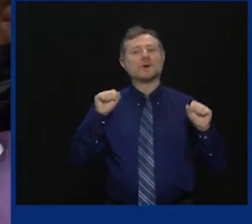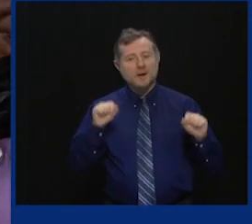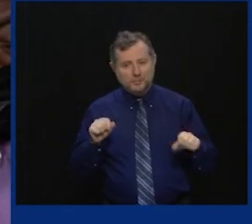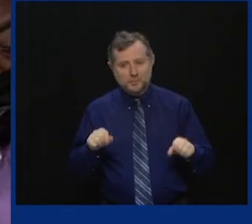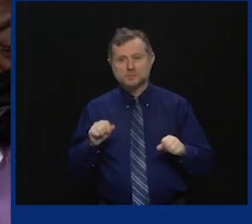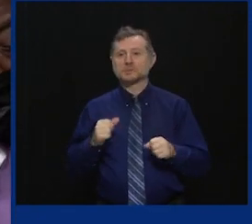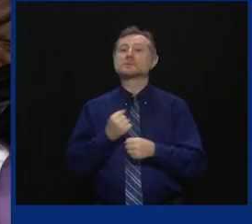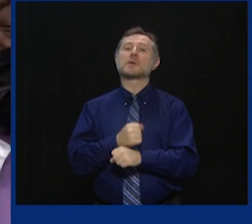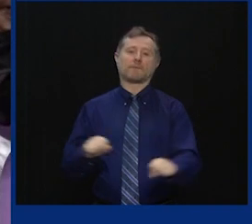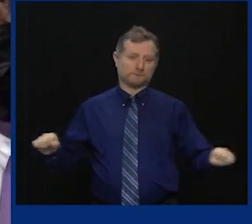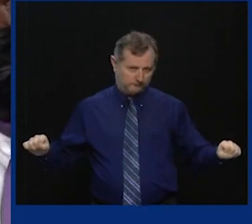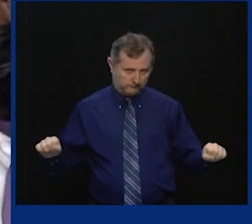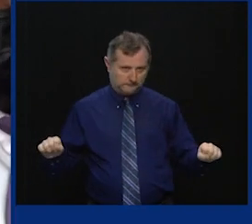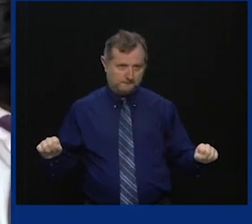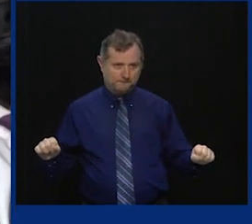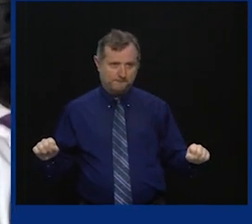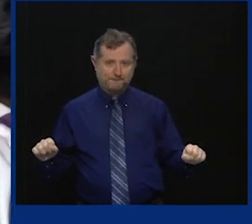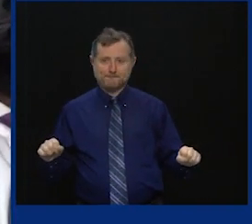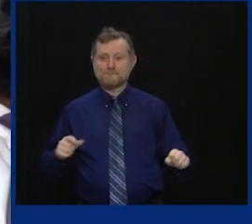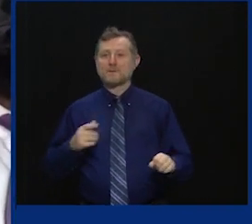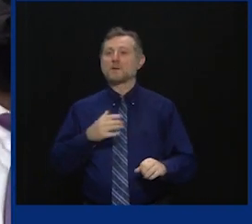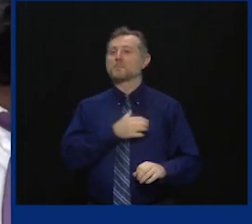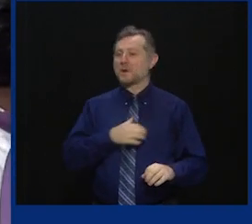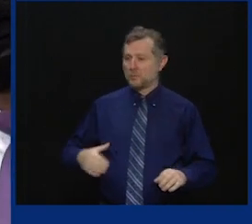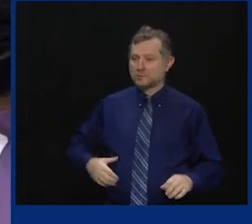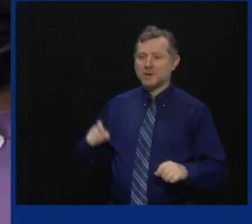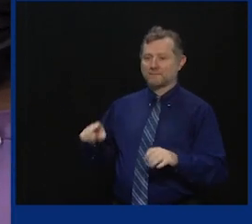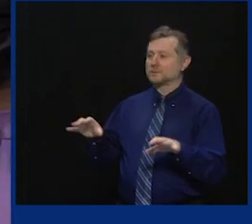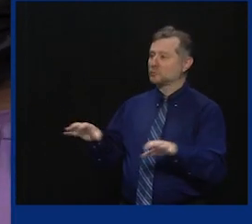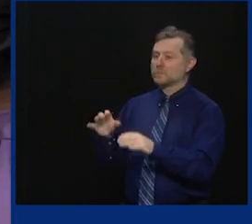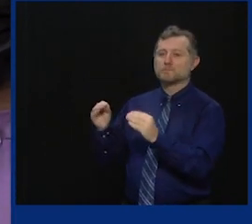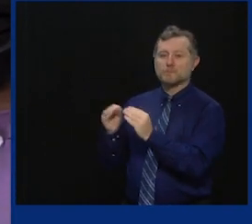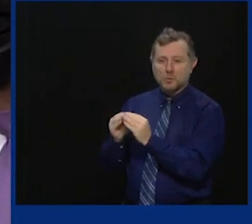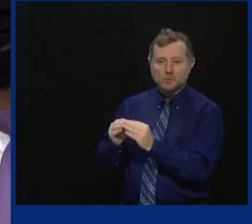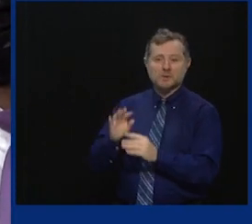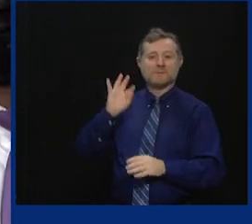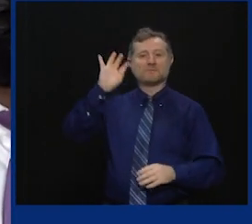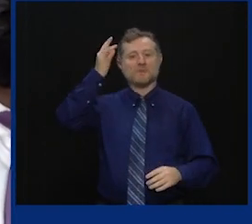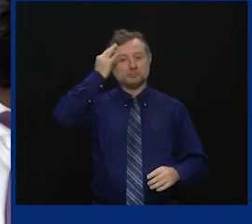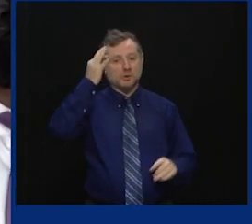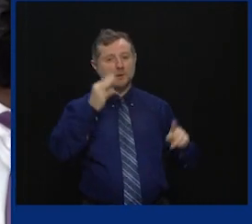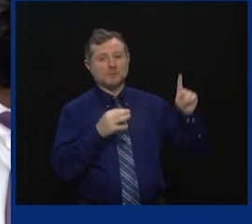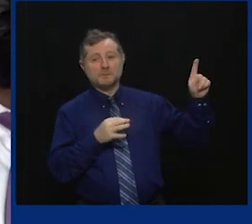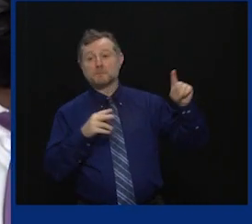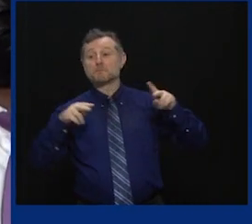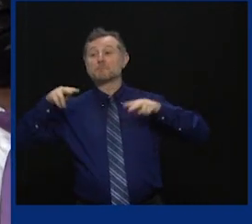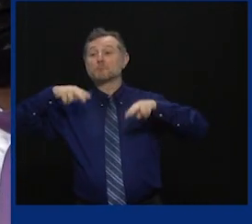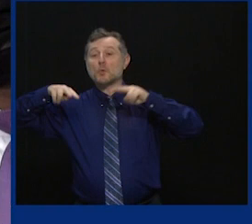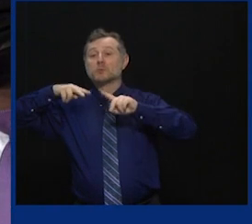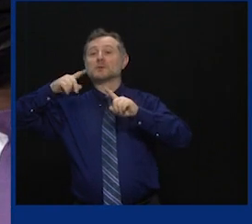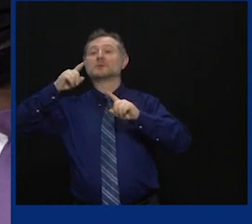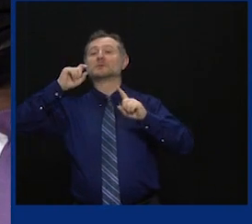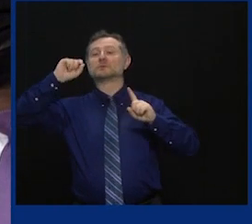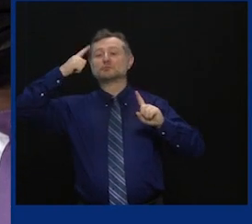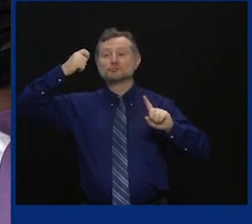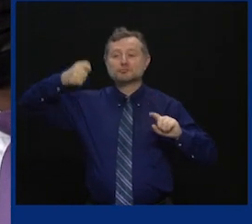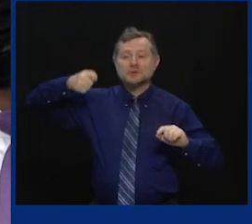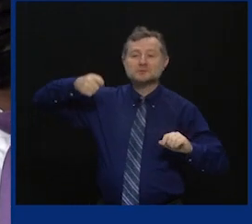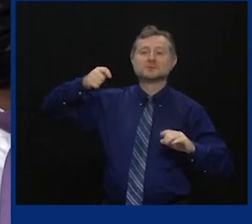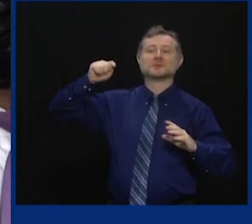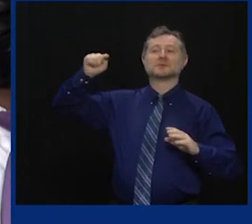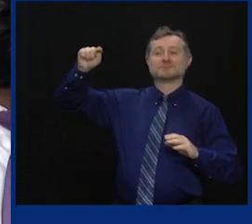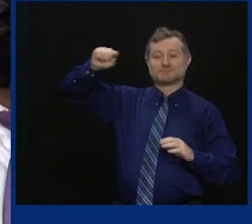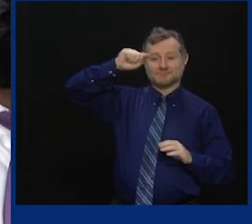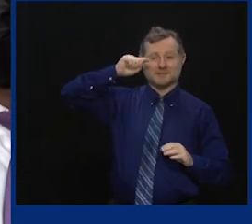mayor needs to do. There's a federal monitor and the federal judge, and there's things that that federal monitor has said. For now,